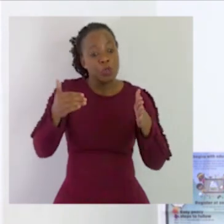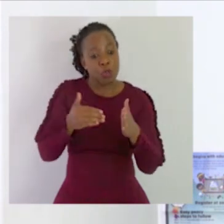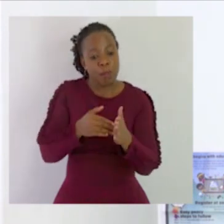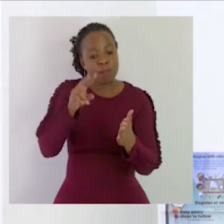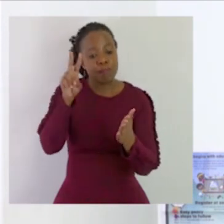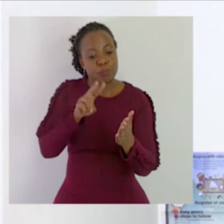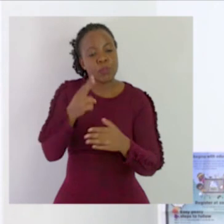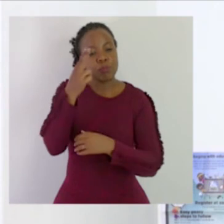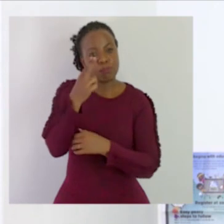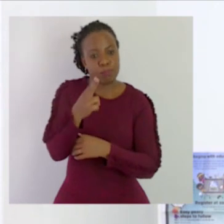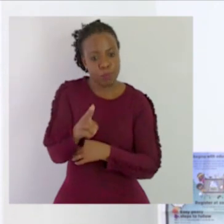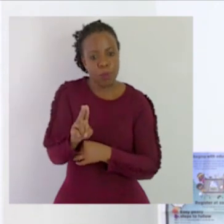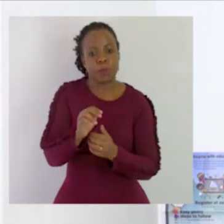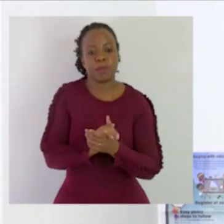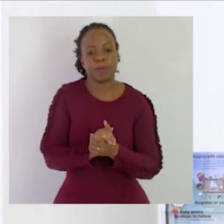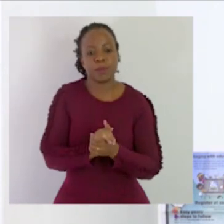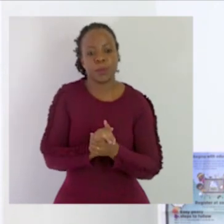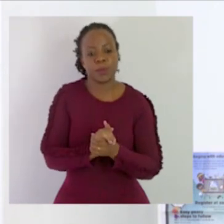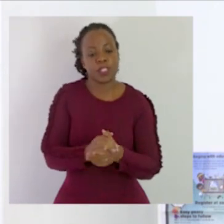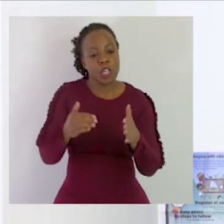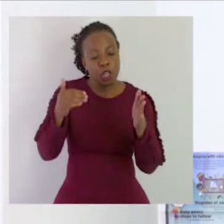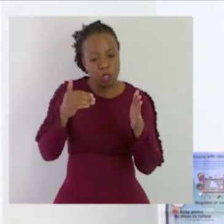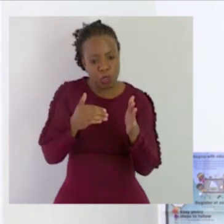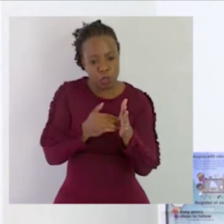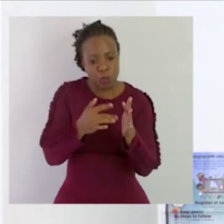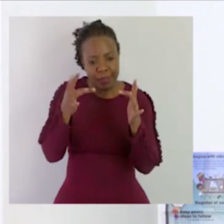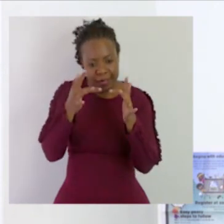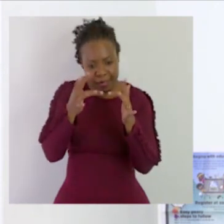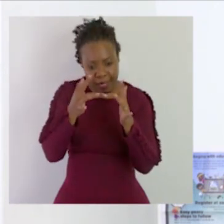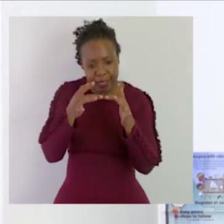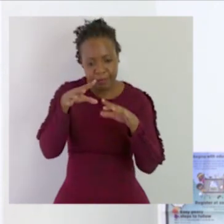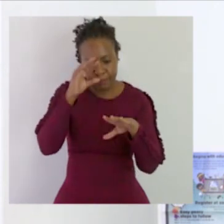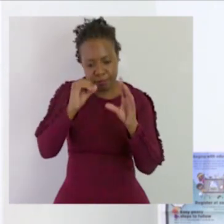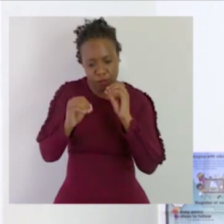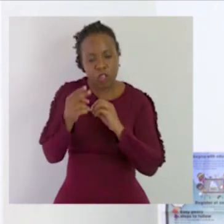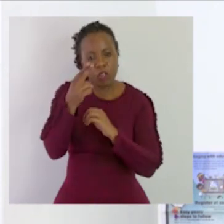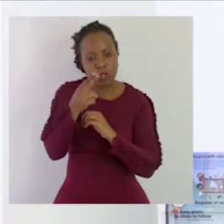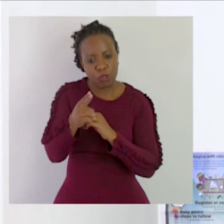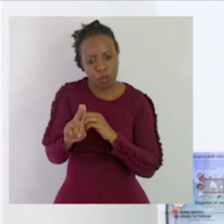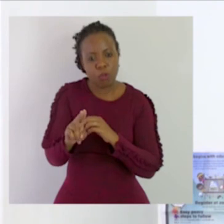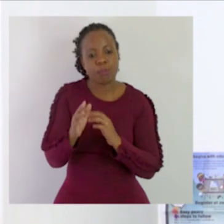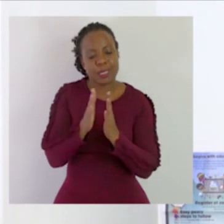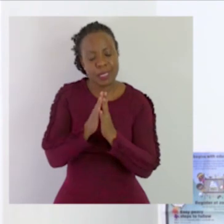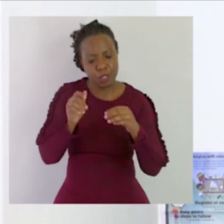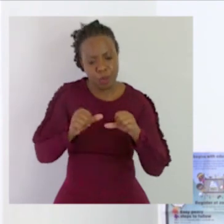We should not stop learning from the online lessons. Let's continue doing it